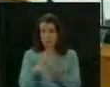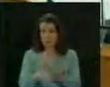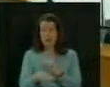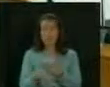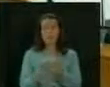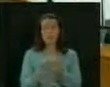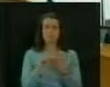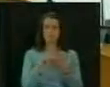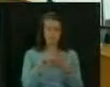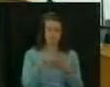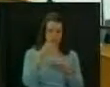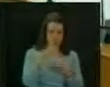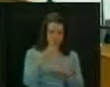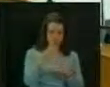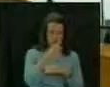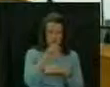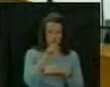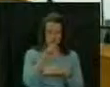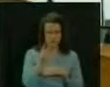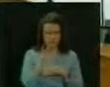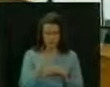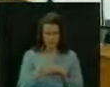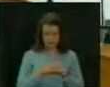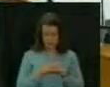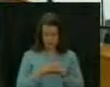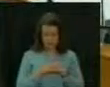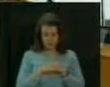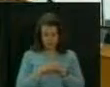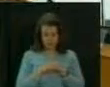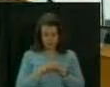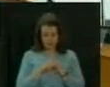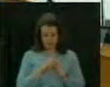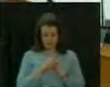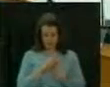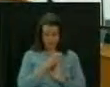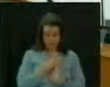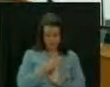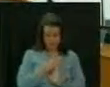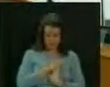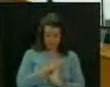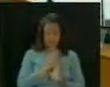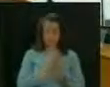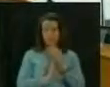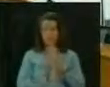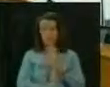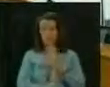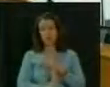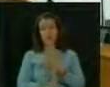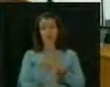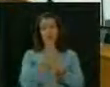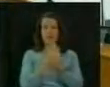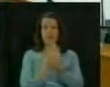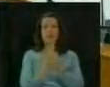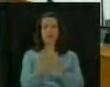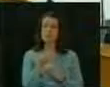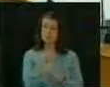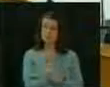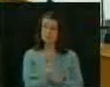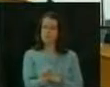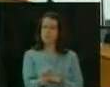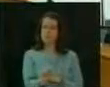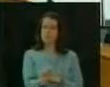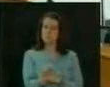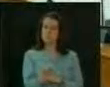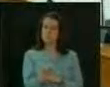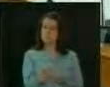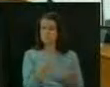on the next one, 906, that the law department would be the proposal and have them react